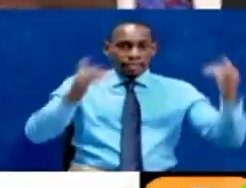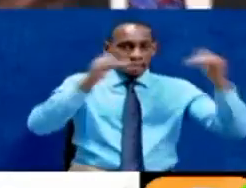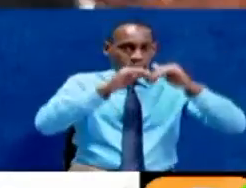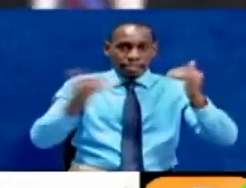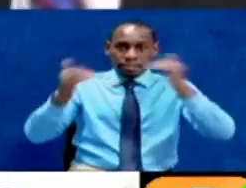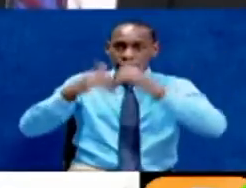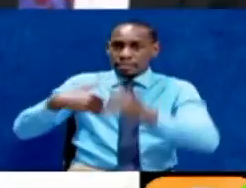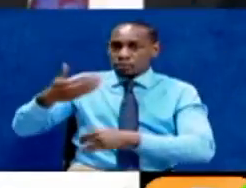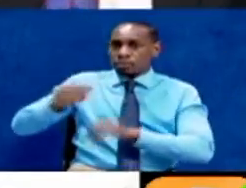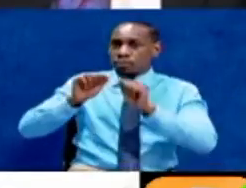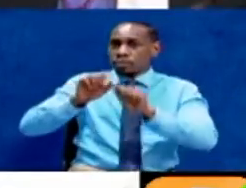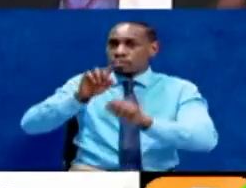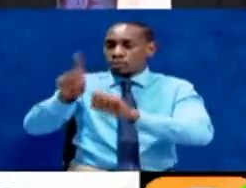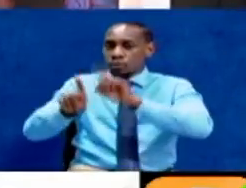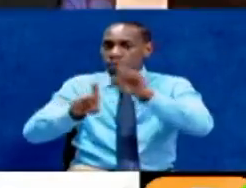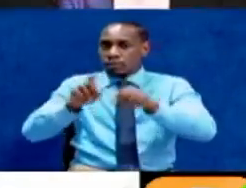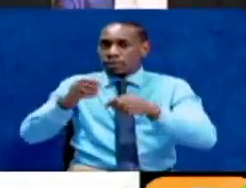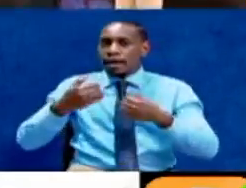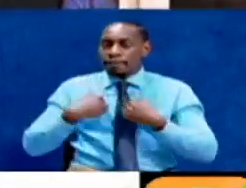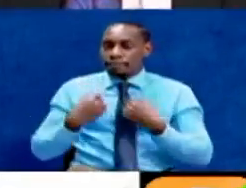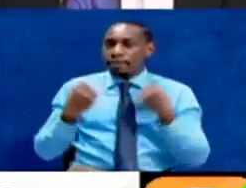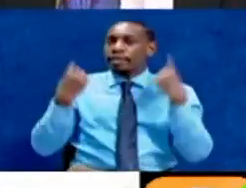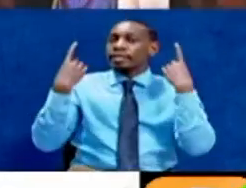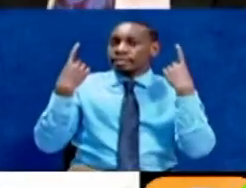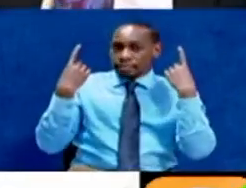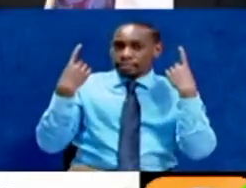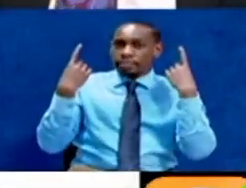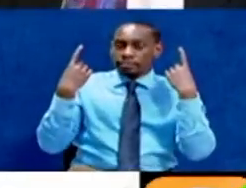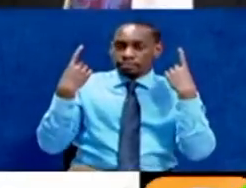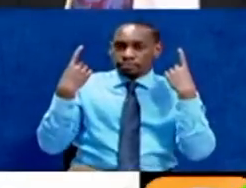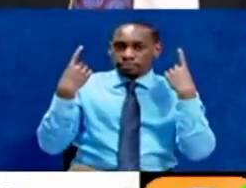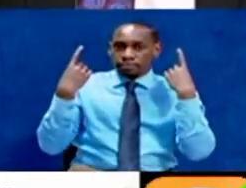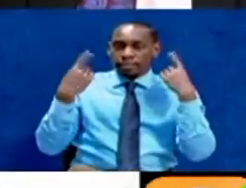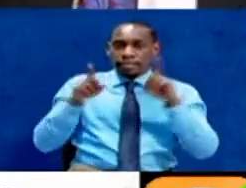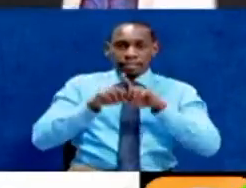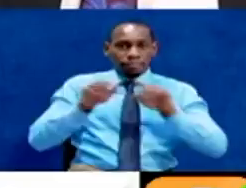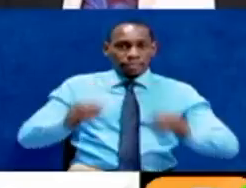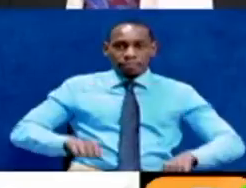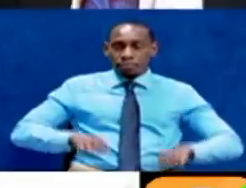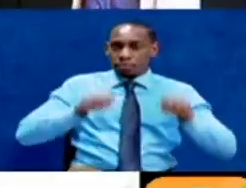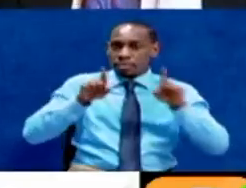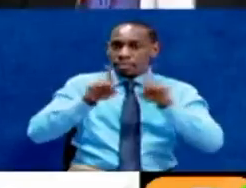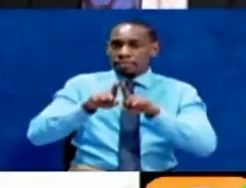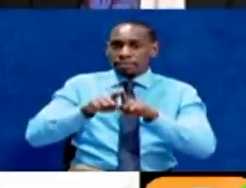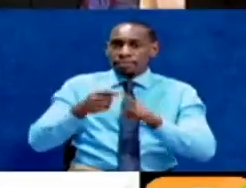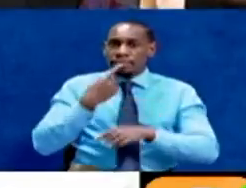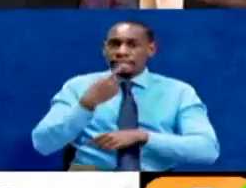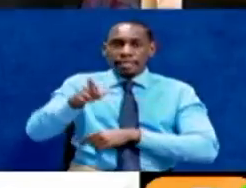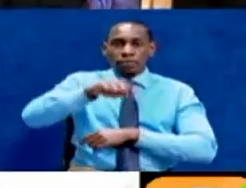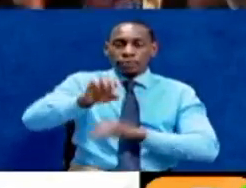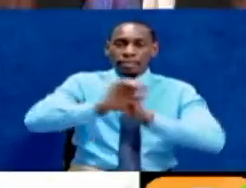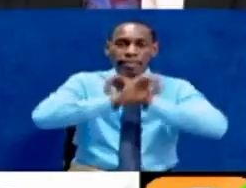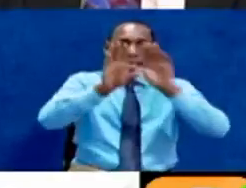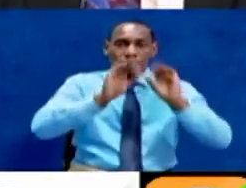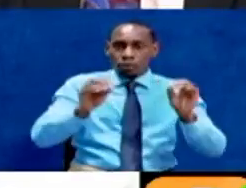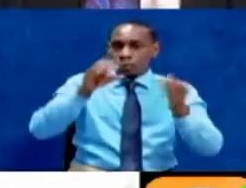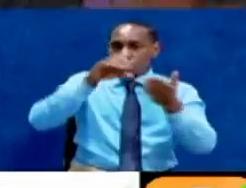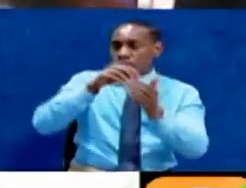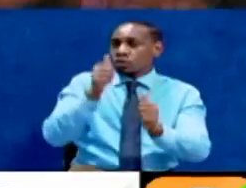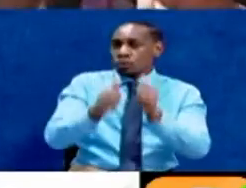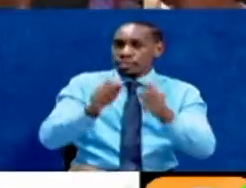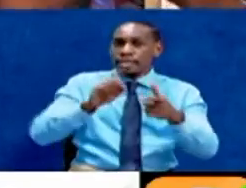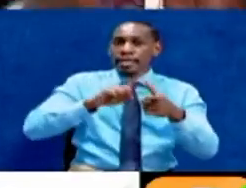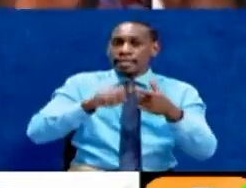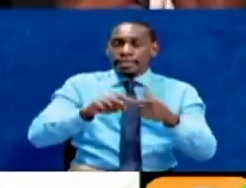we can ask questions and get to understand the mind, and the boss also does not really tell us clearly this is the position,